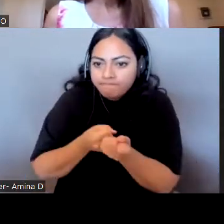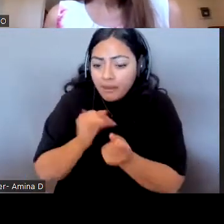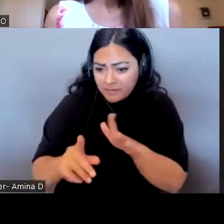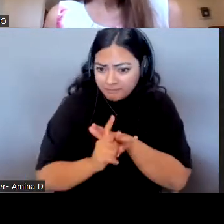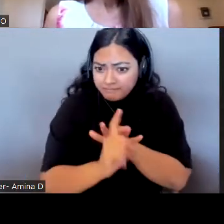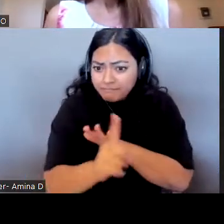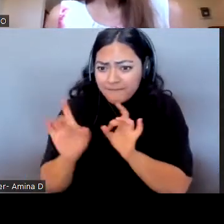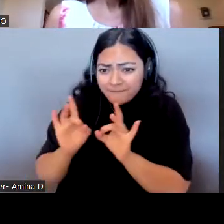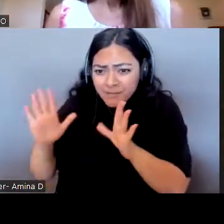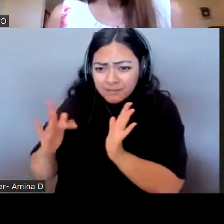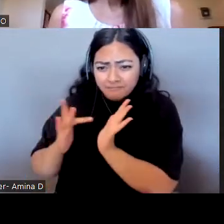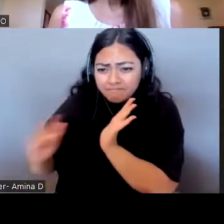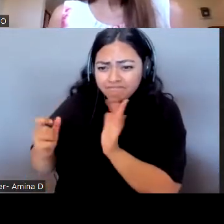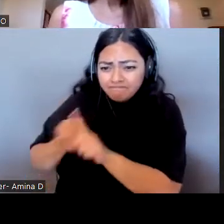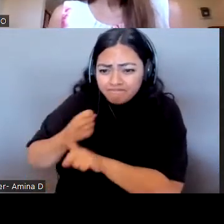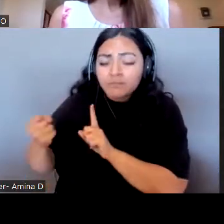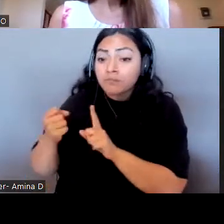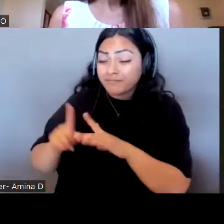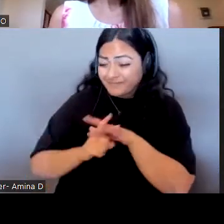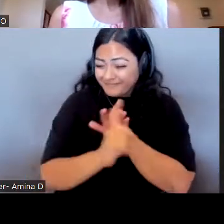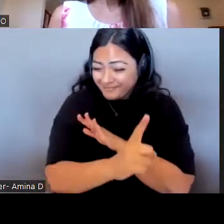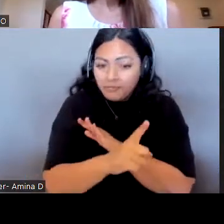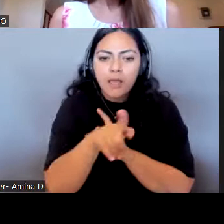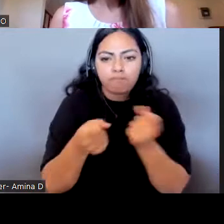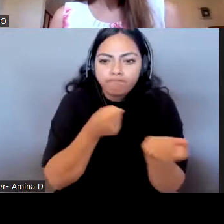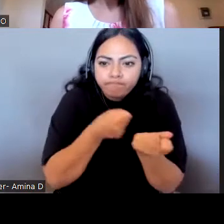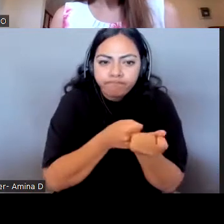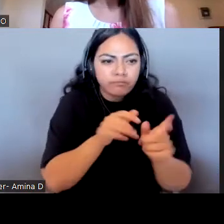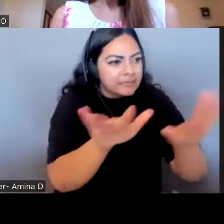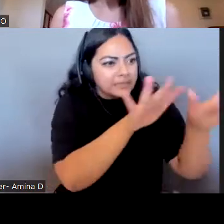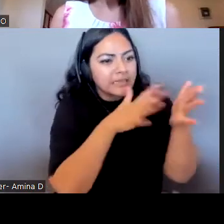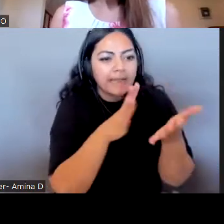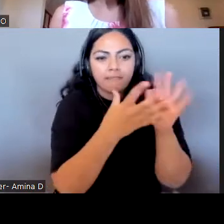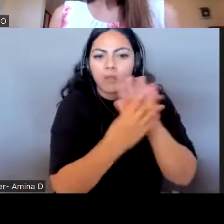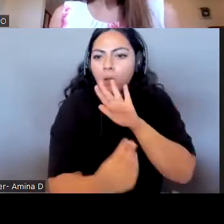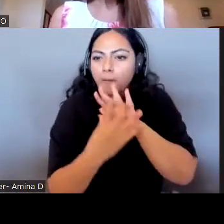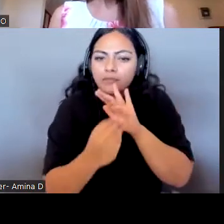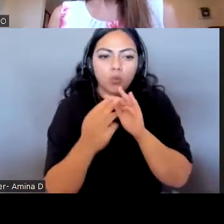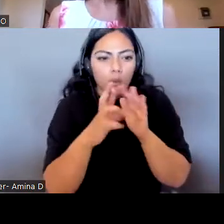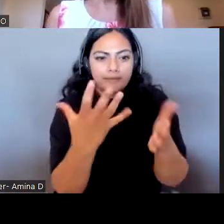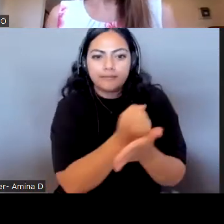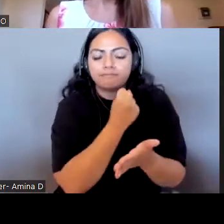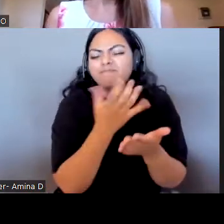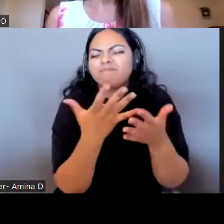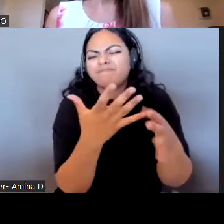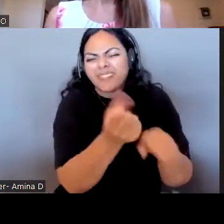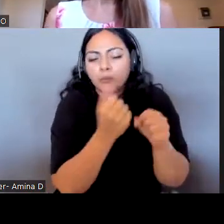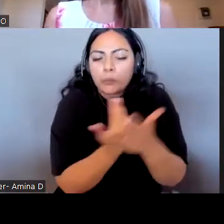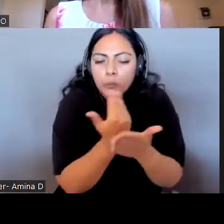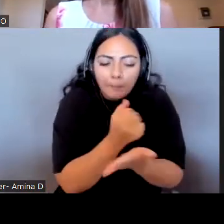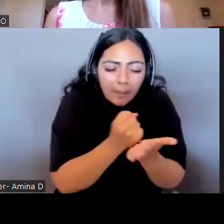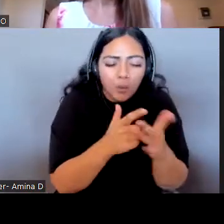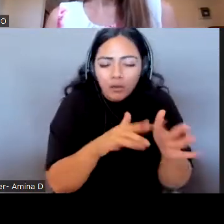Thank you. If anybody else has any questions, you can post them. The other question I was just thinking about was, you